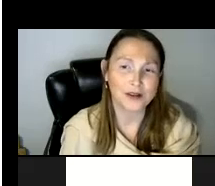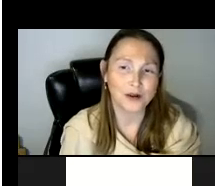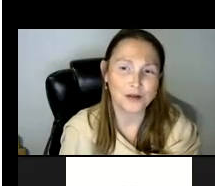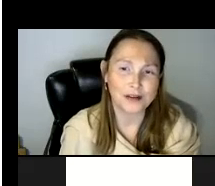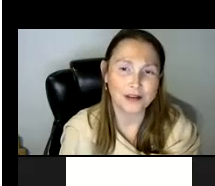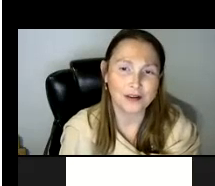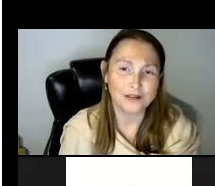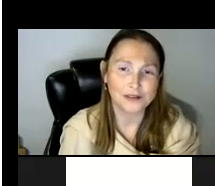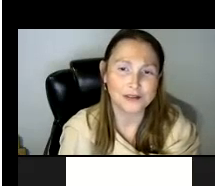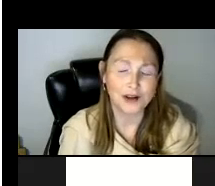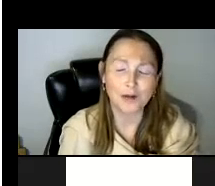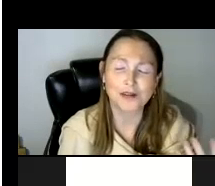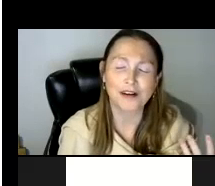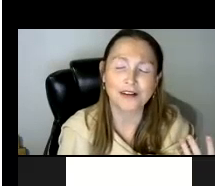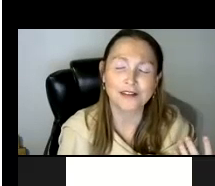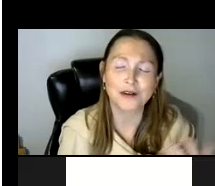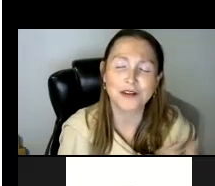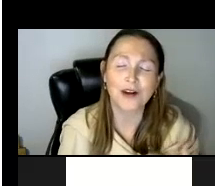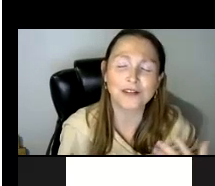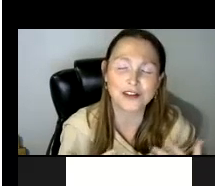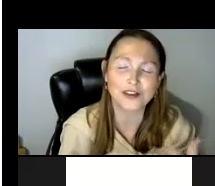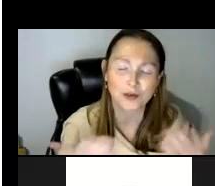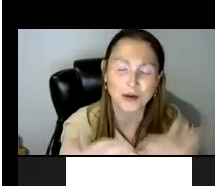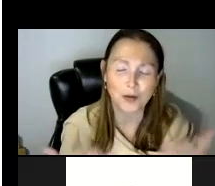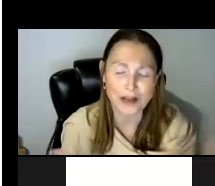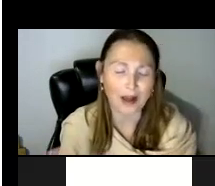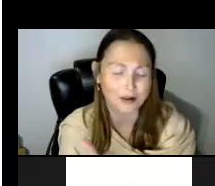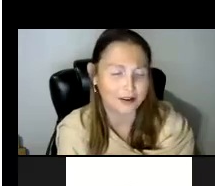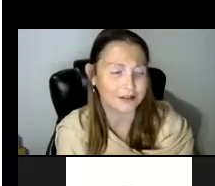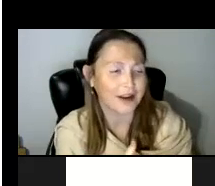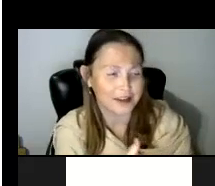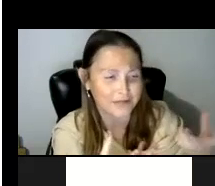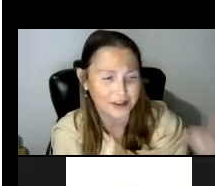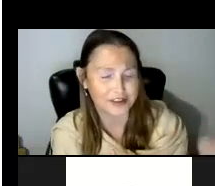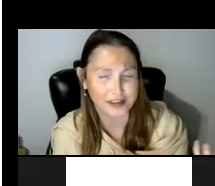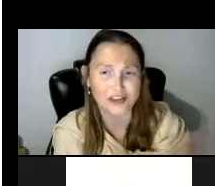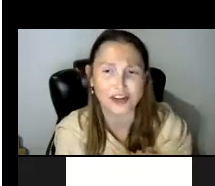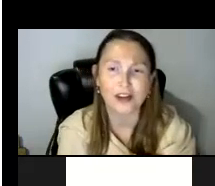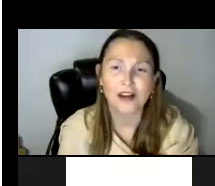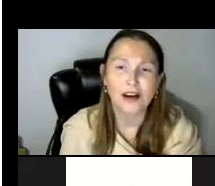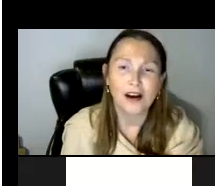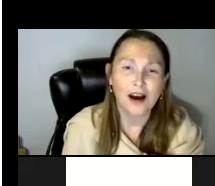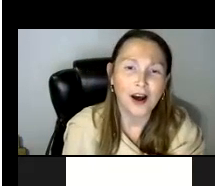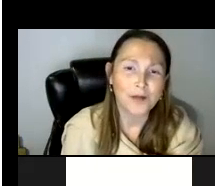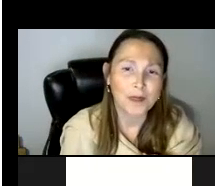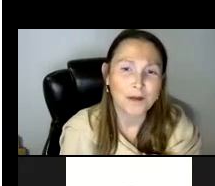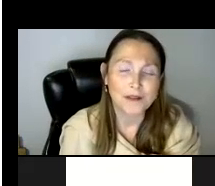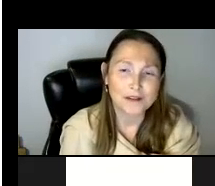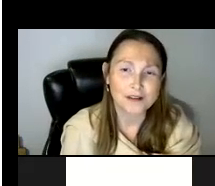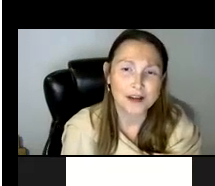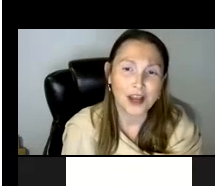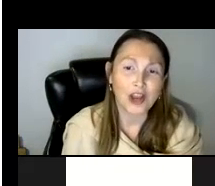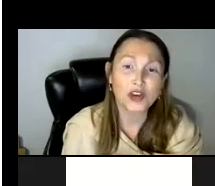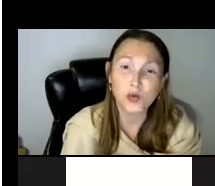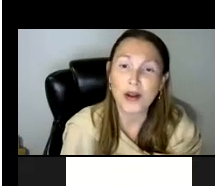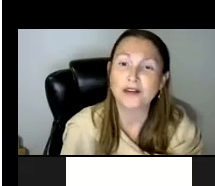identify COVID. I'm sorry, they all teach your body how to identify an infectious agent. But this